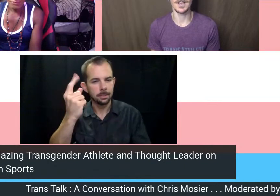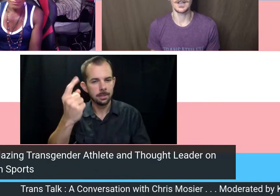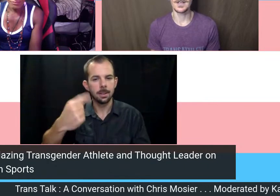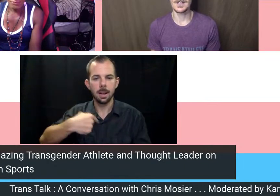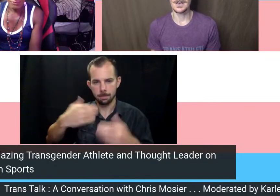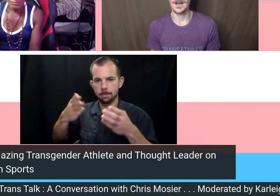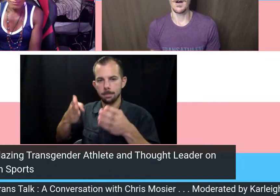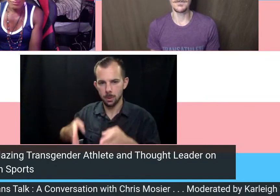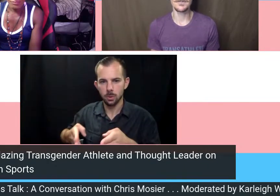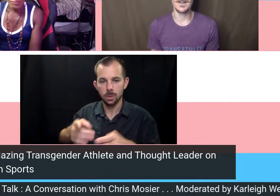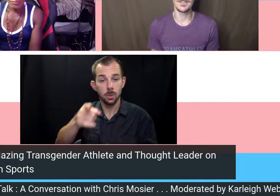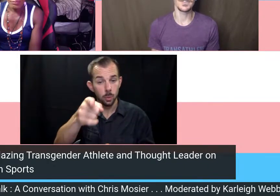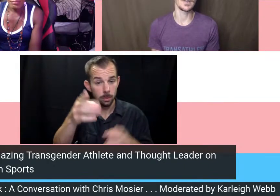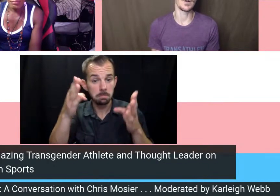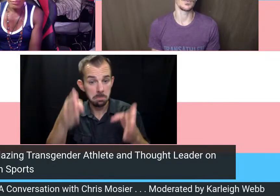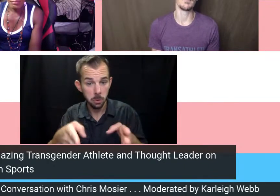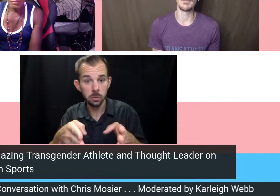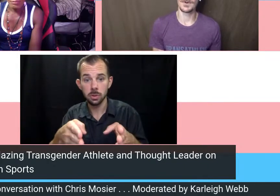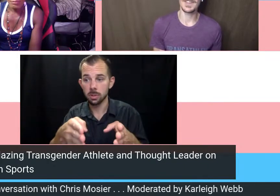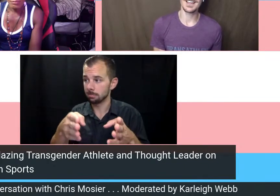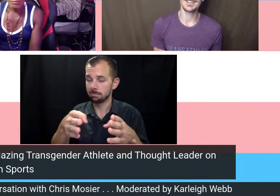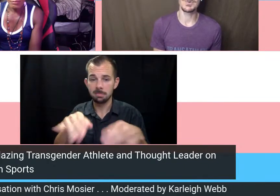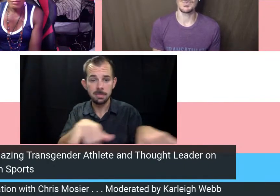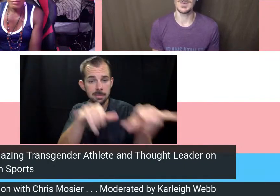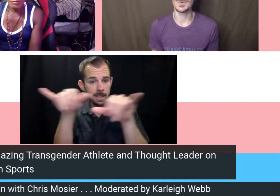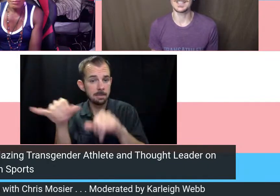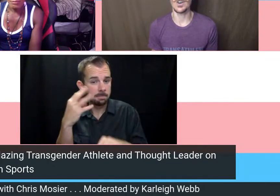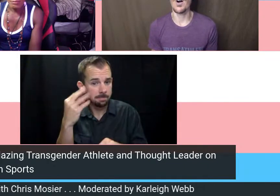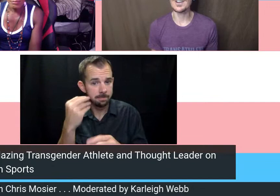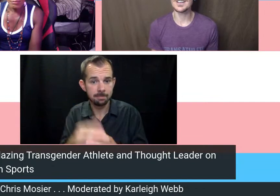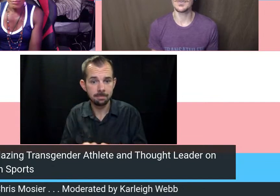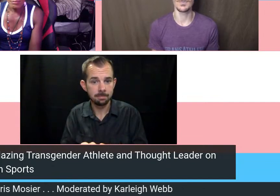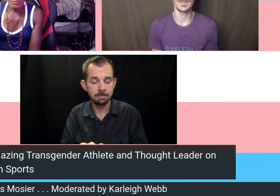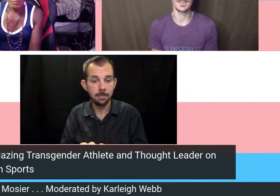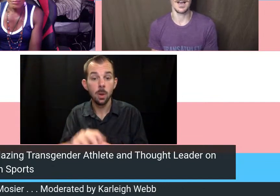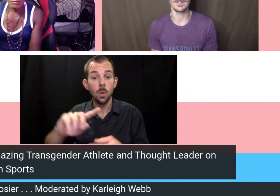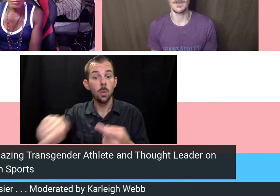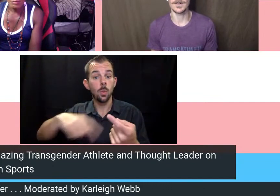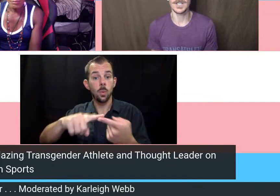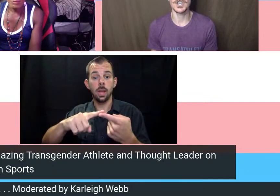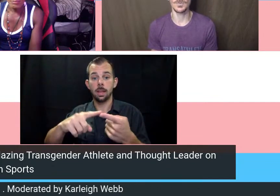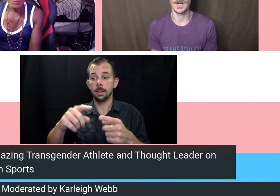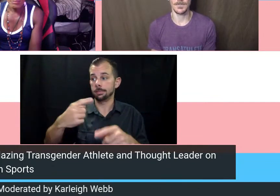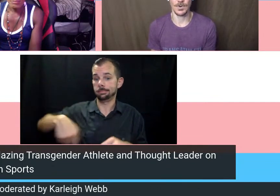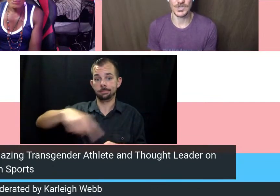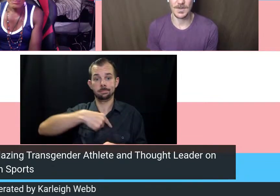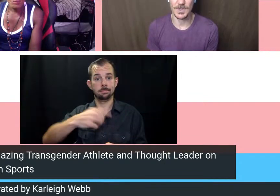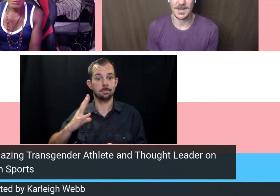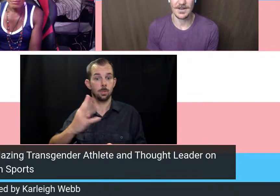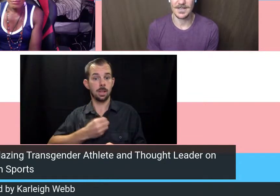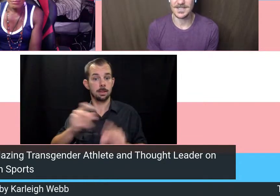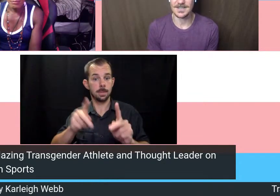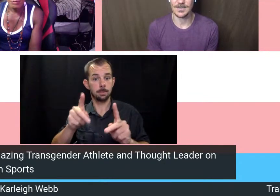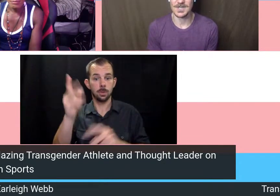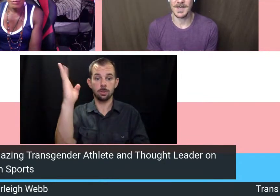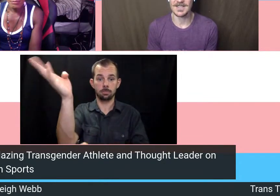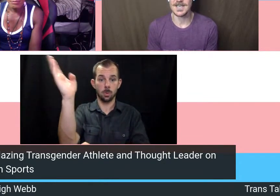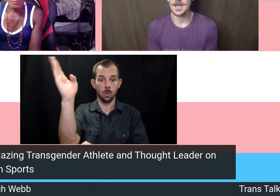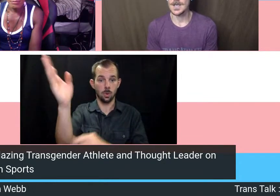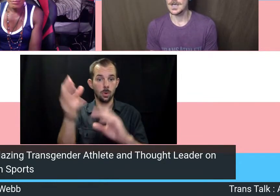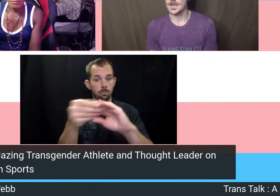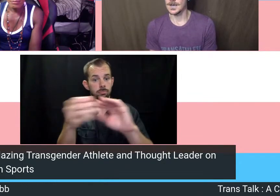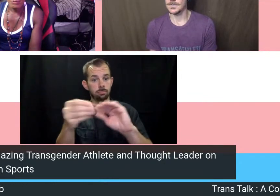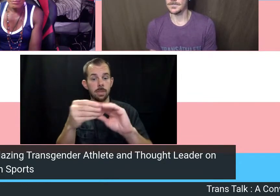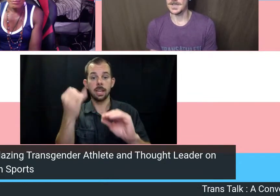people forget. I often find that they remember that when we talk, when we have a conversation, when I approach them with kindness and